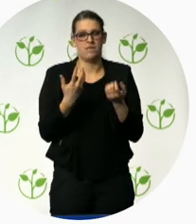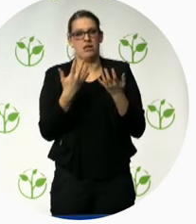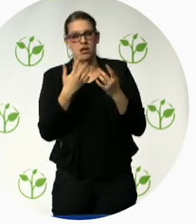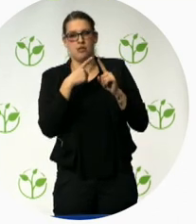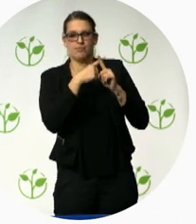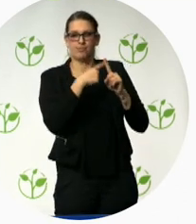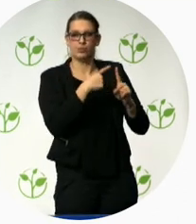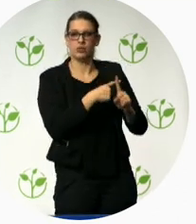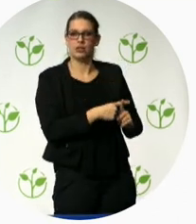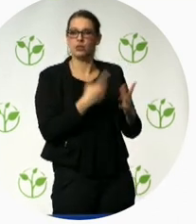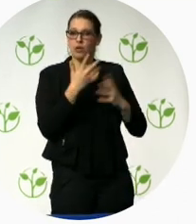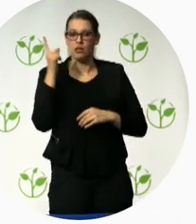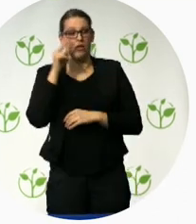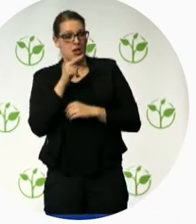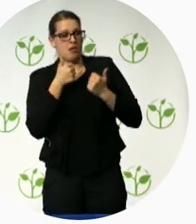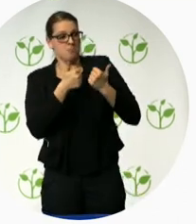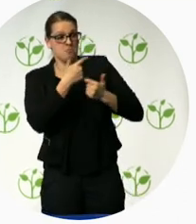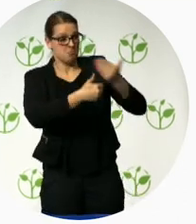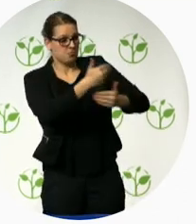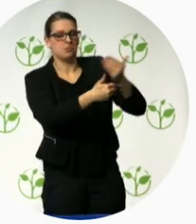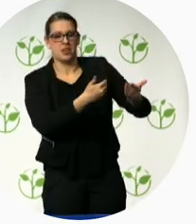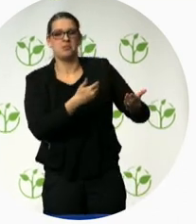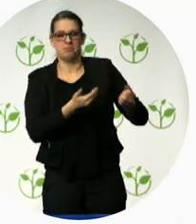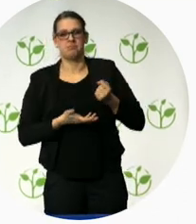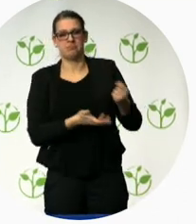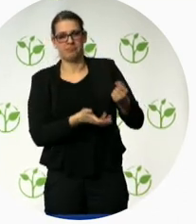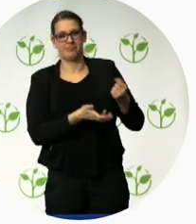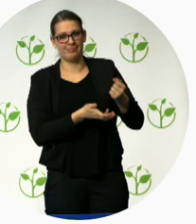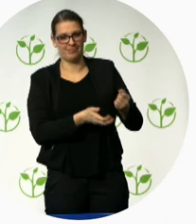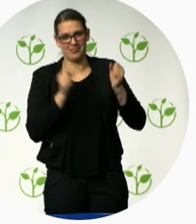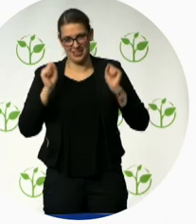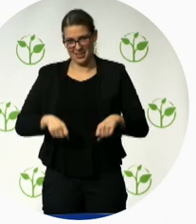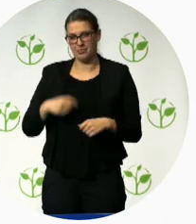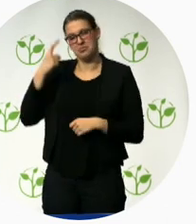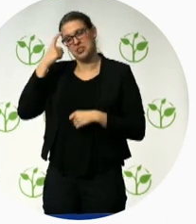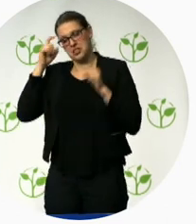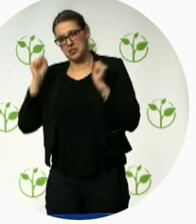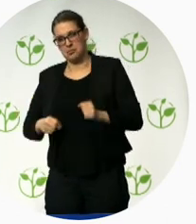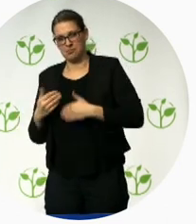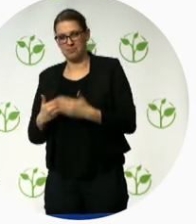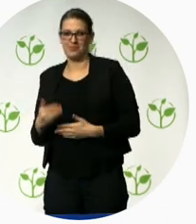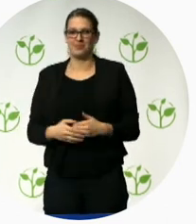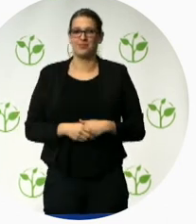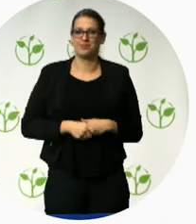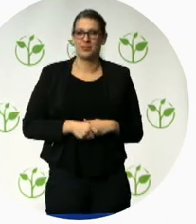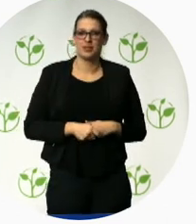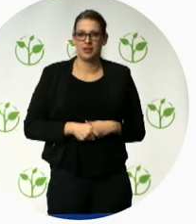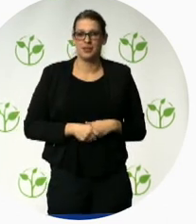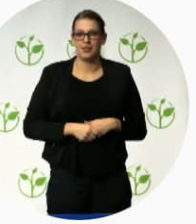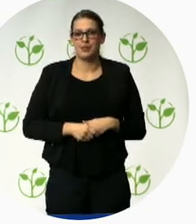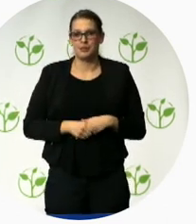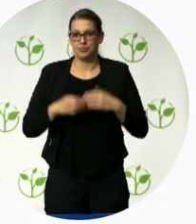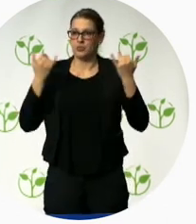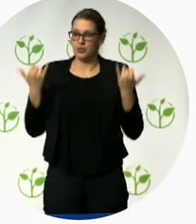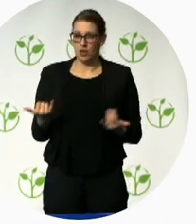Thank you very much, Deepak. This session is coming to a close, but before doing so, I'd like to ask